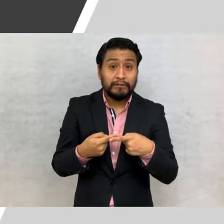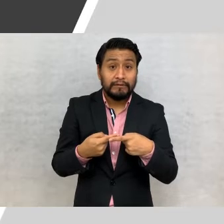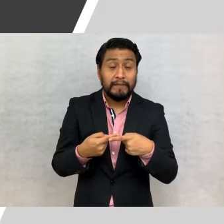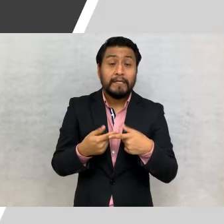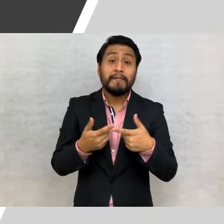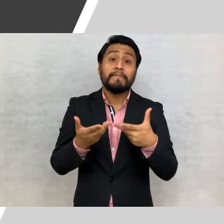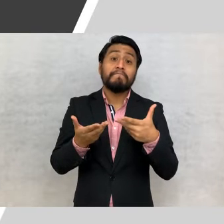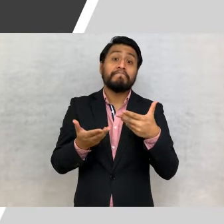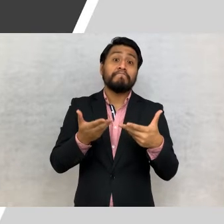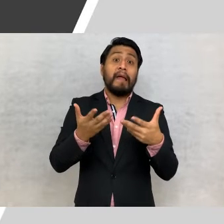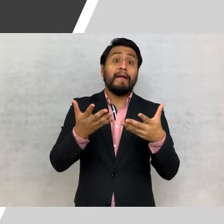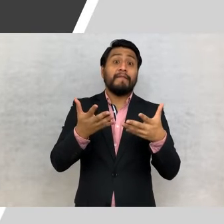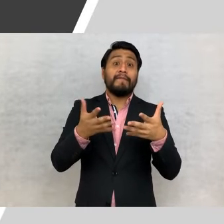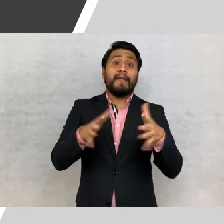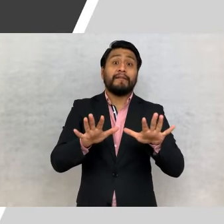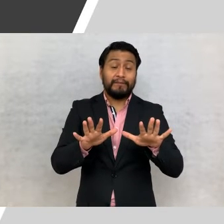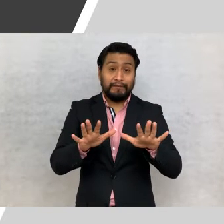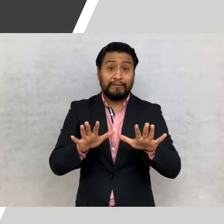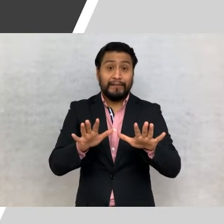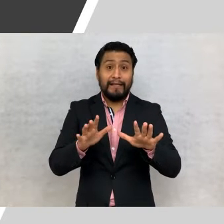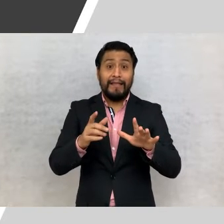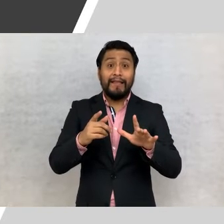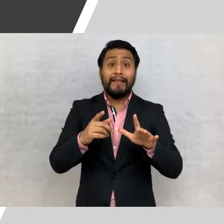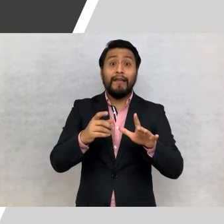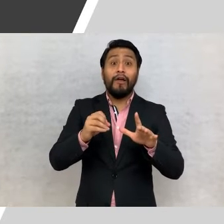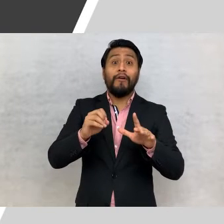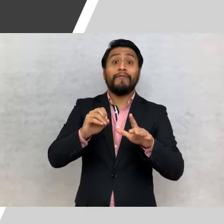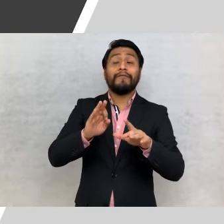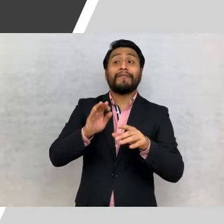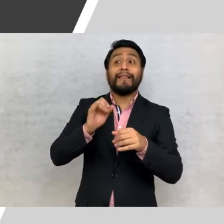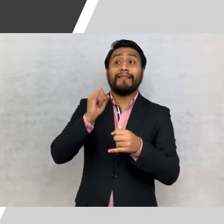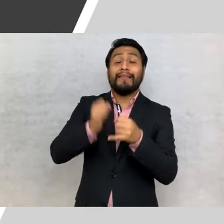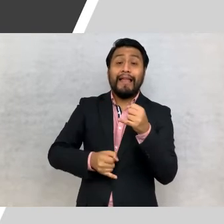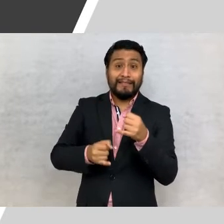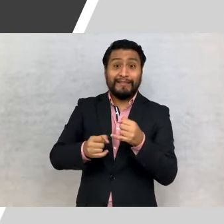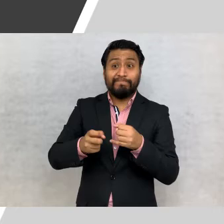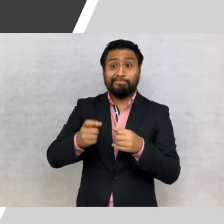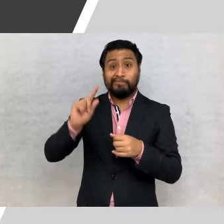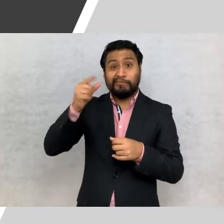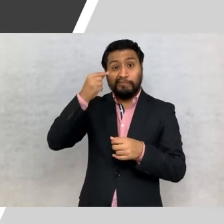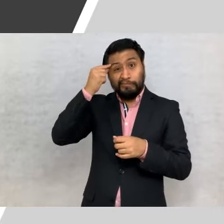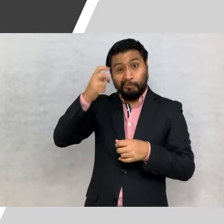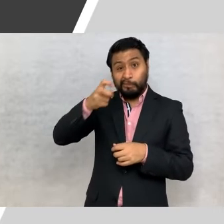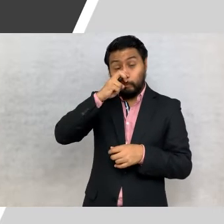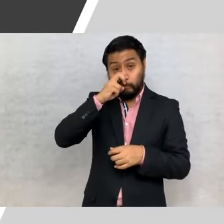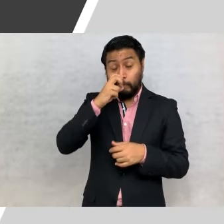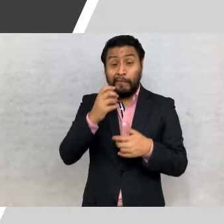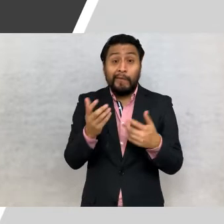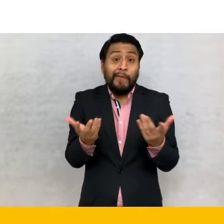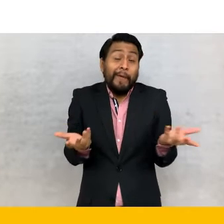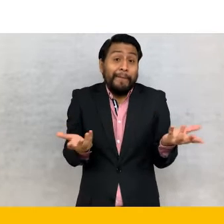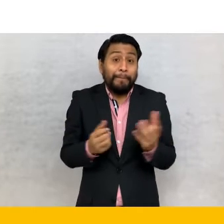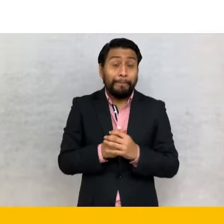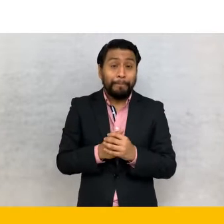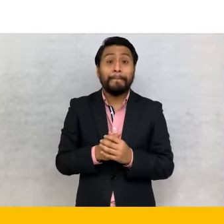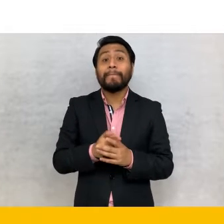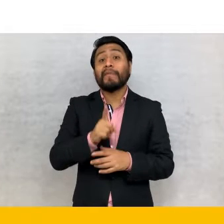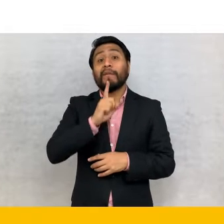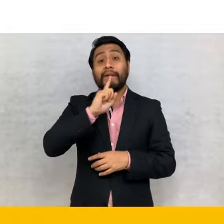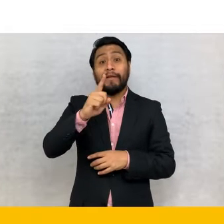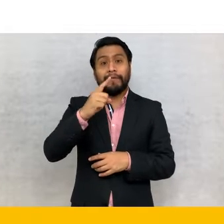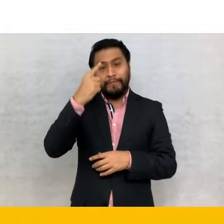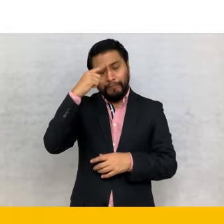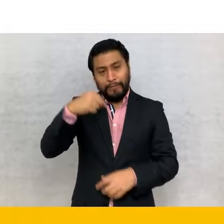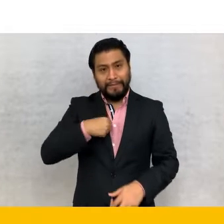at least the end of the last military dictatorship. Well, folks, it's been a